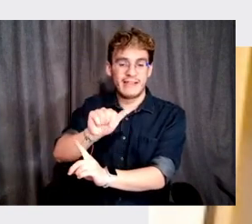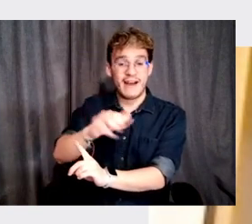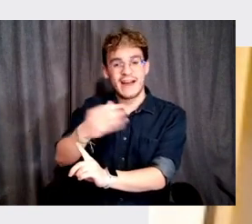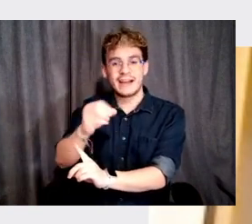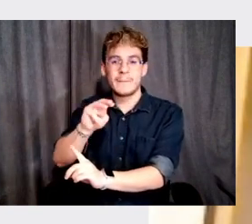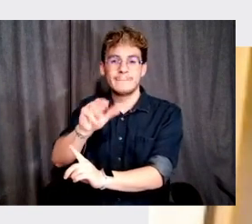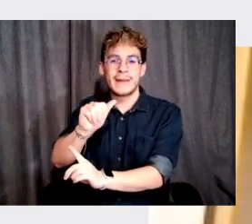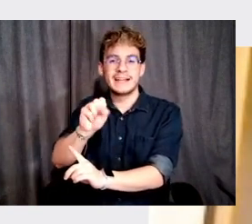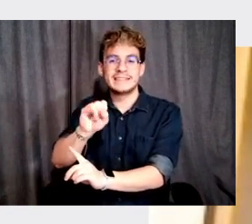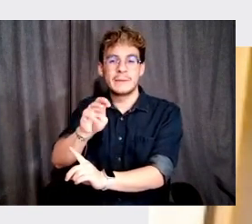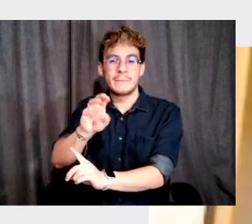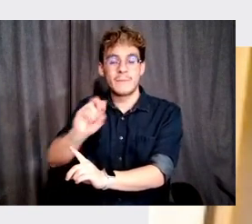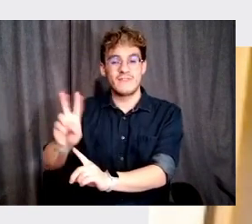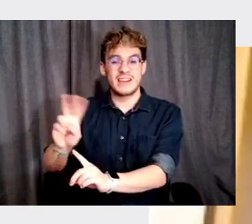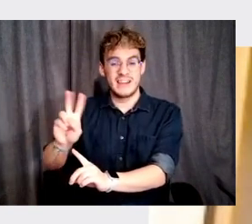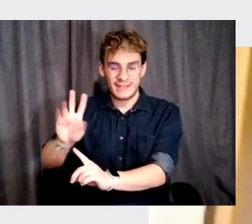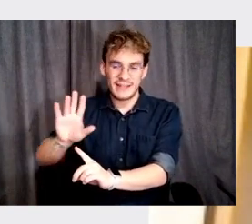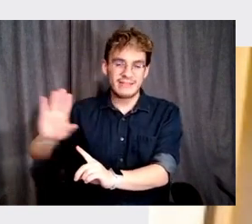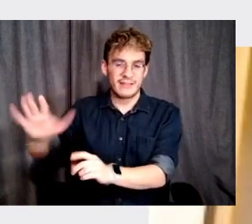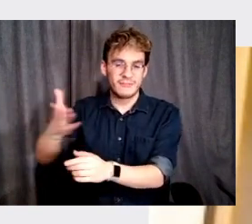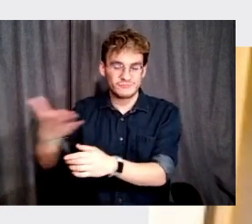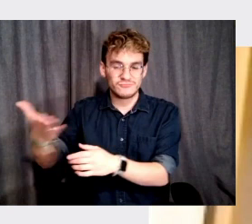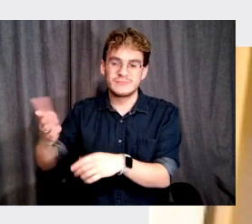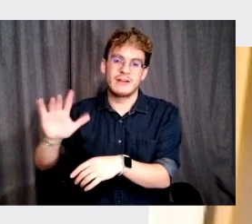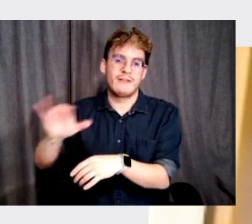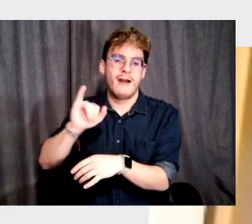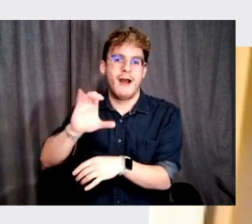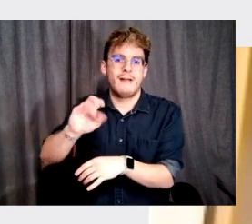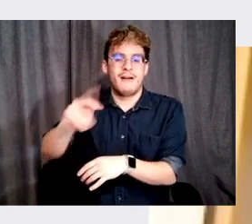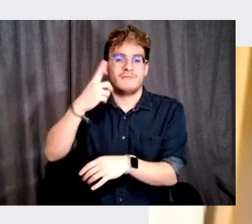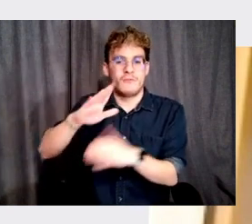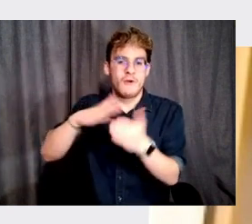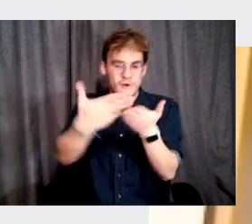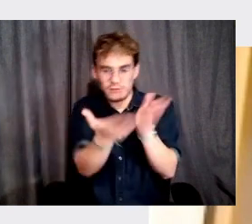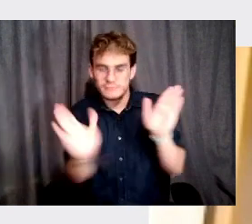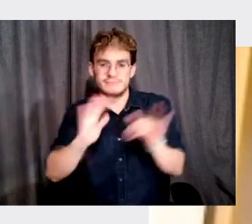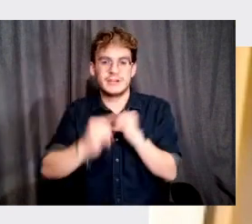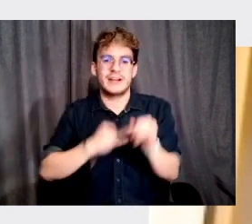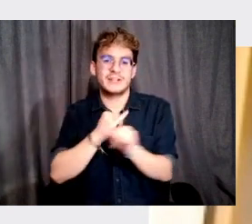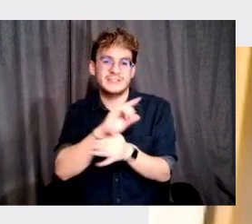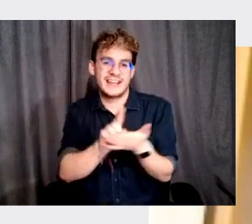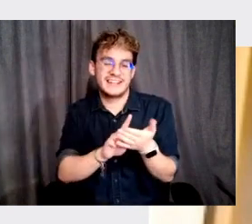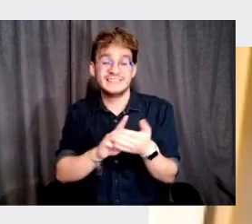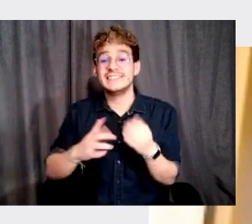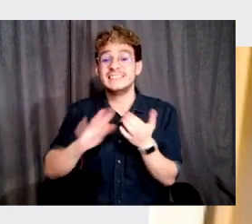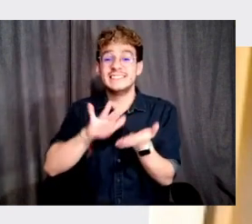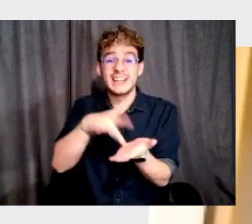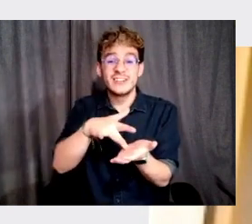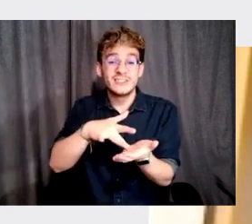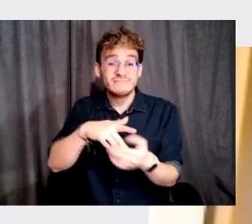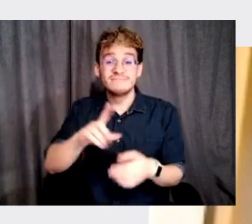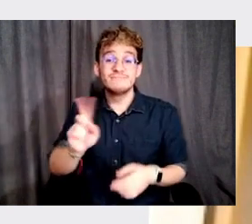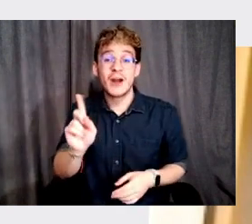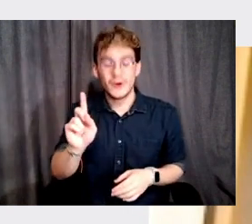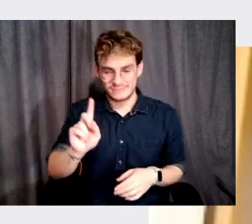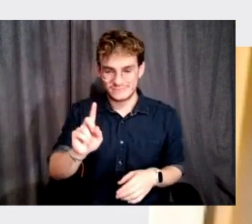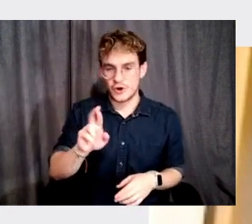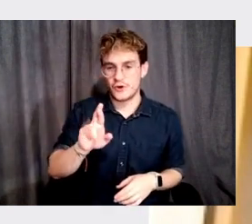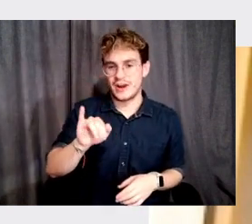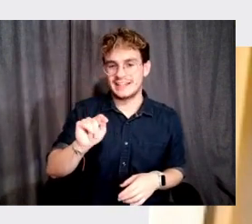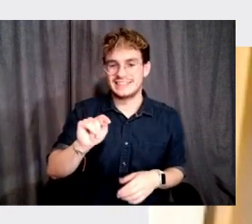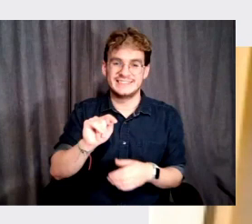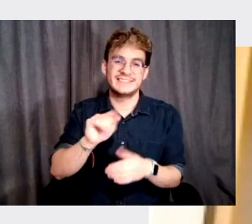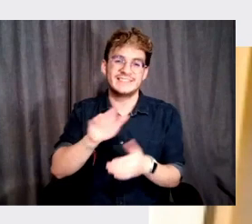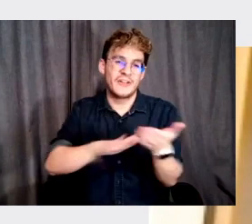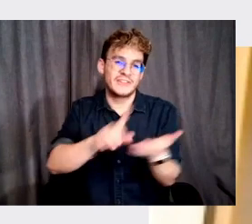whose works are icons of international design. The center and archives sit within RIT's College of Art and